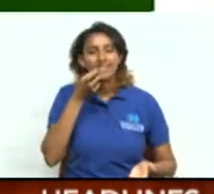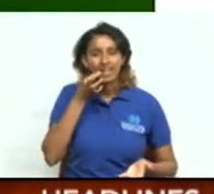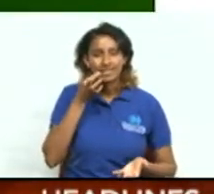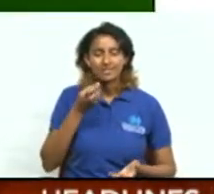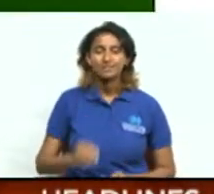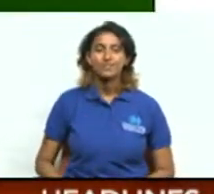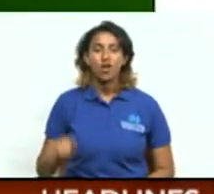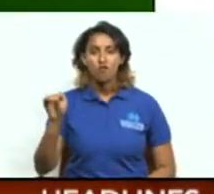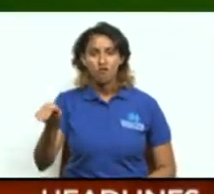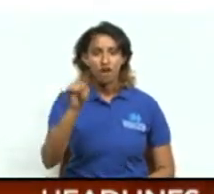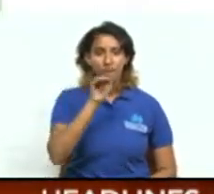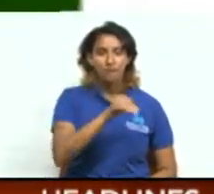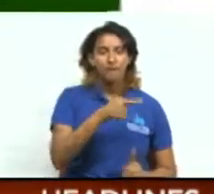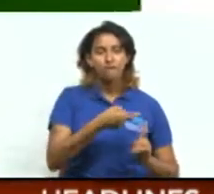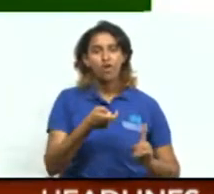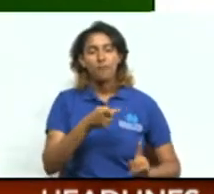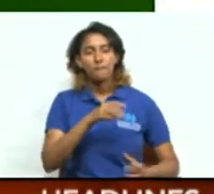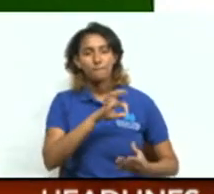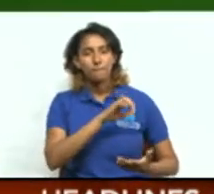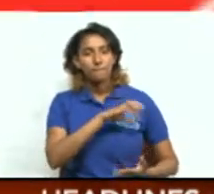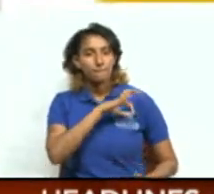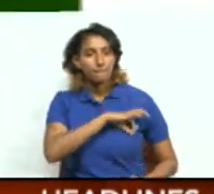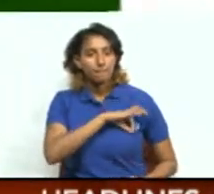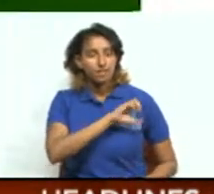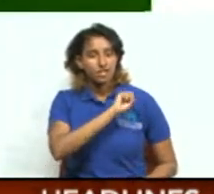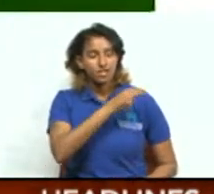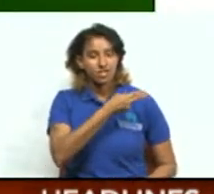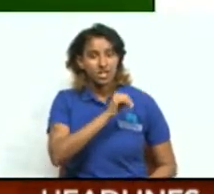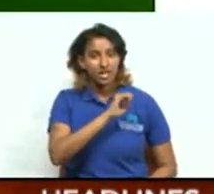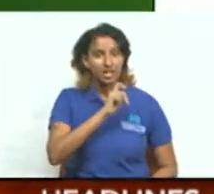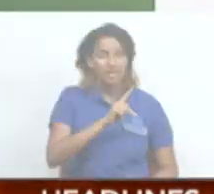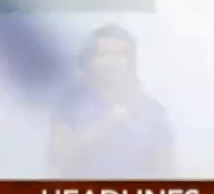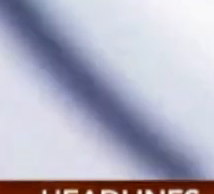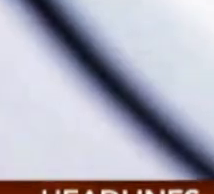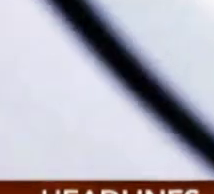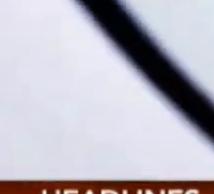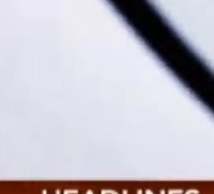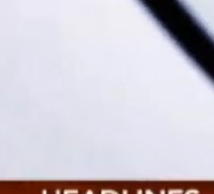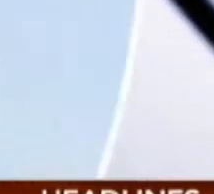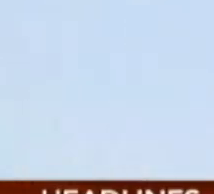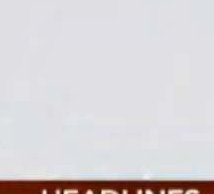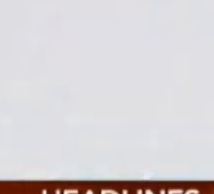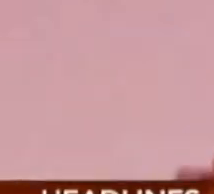Sheikh Alicia, The Little Store, and Chatak.